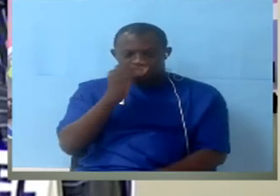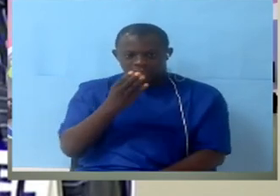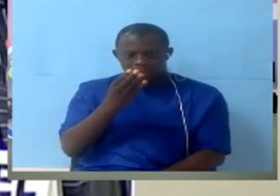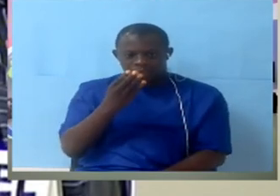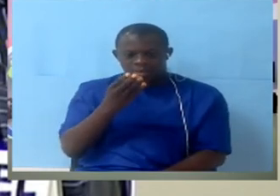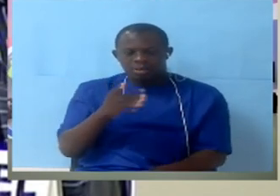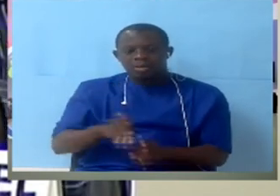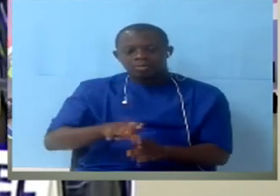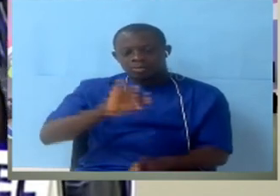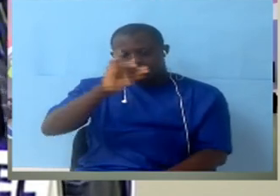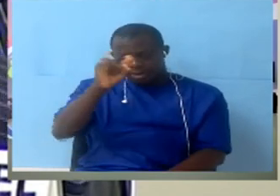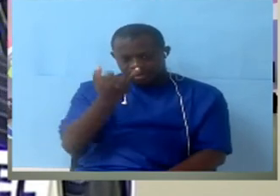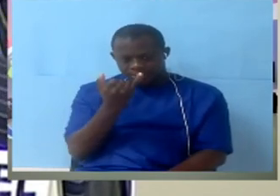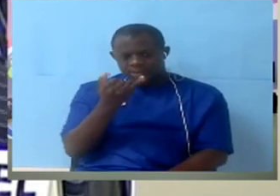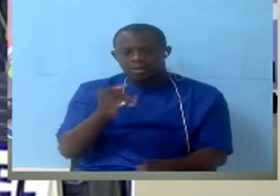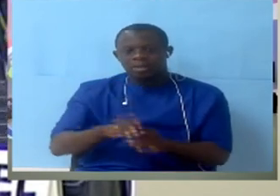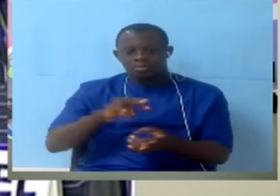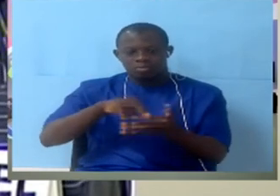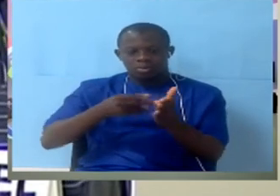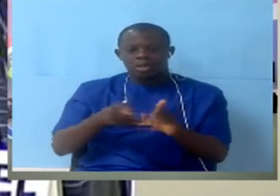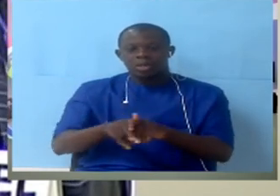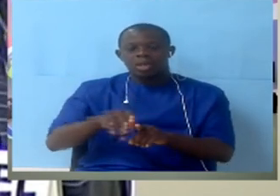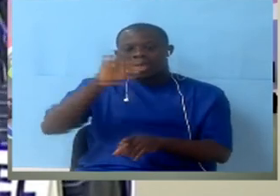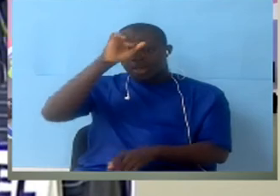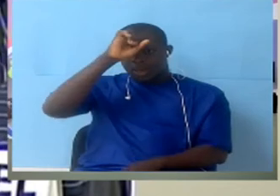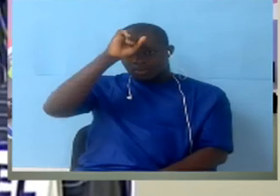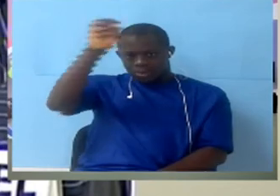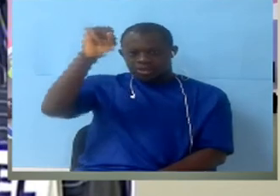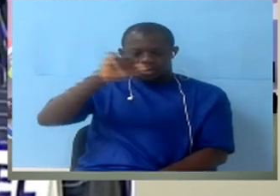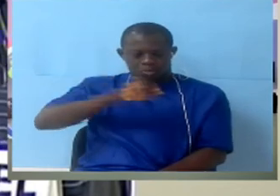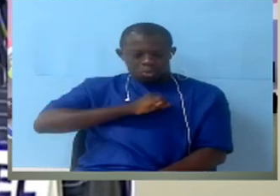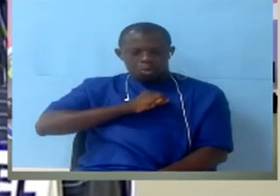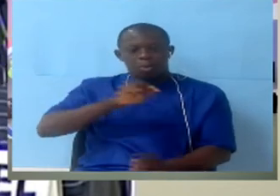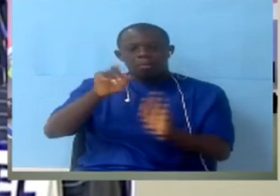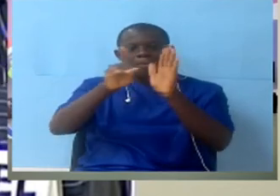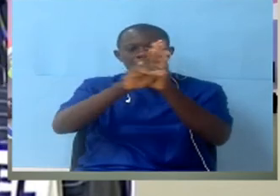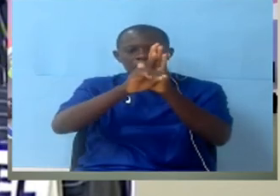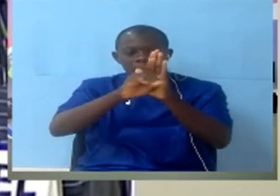Yes. It is his private property.